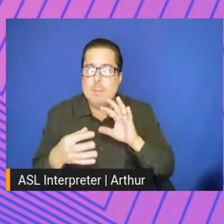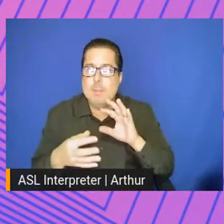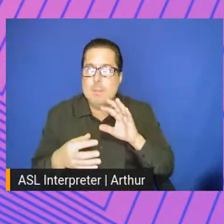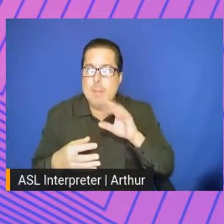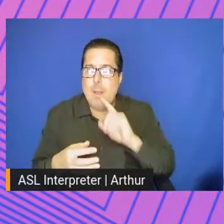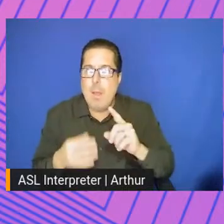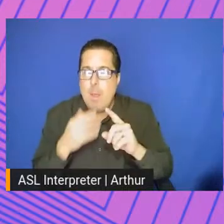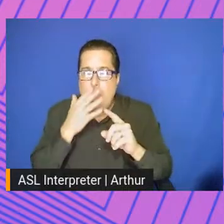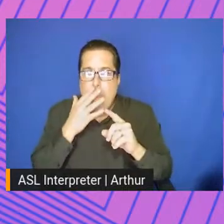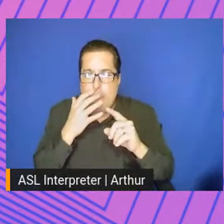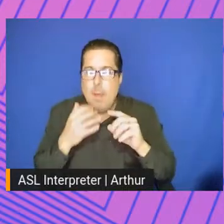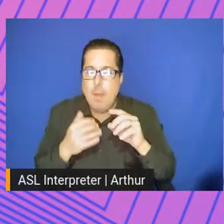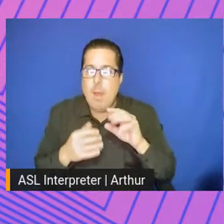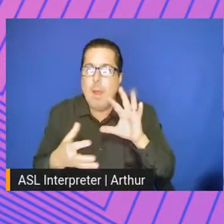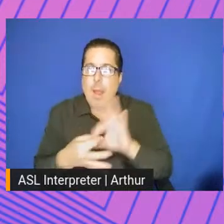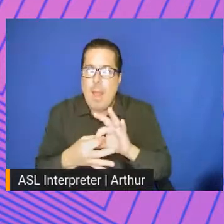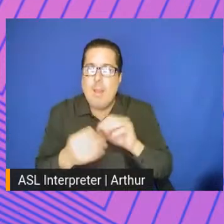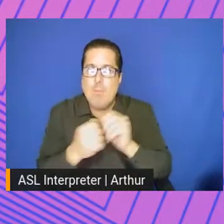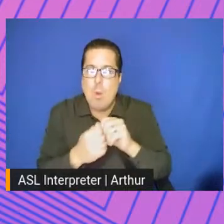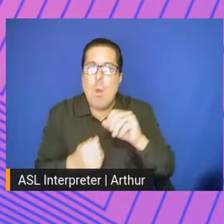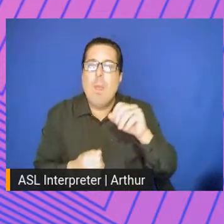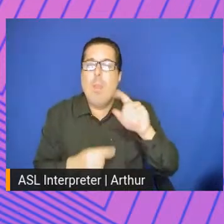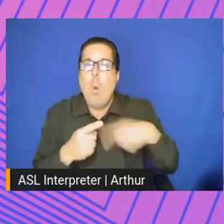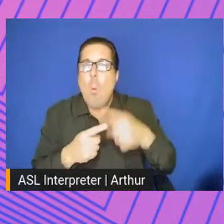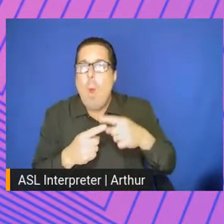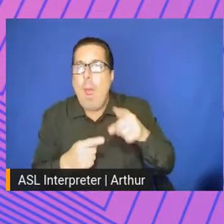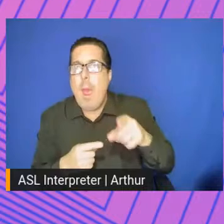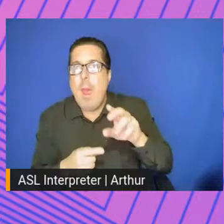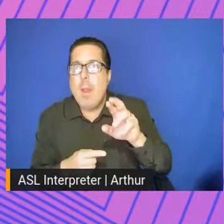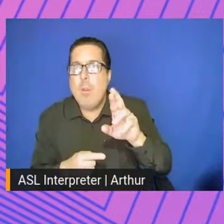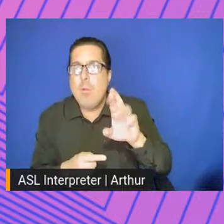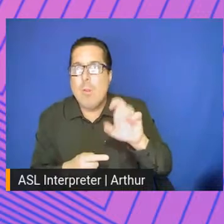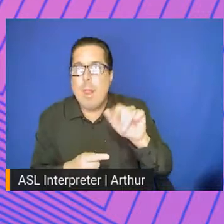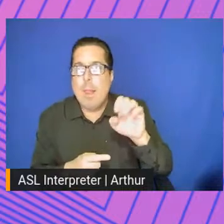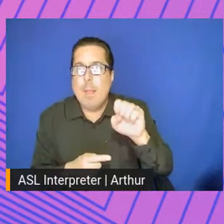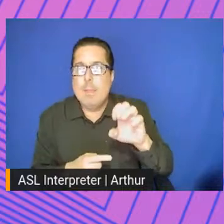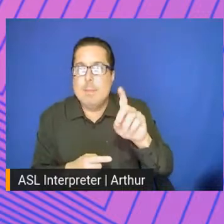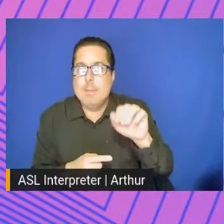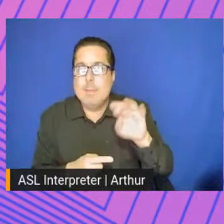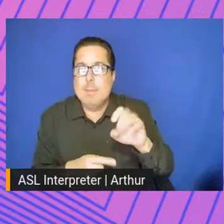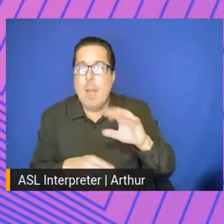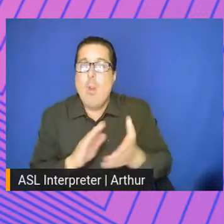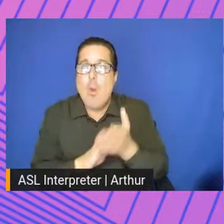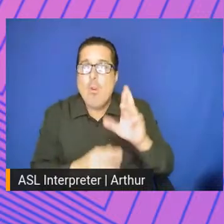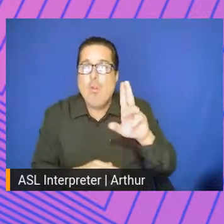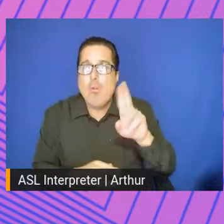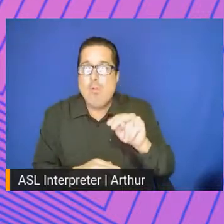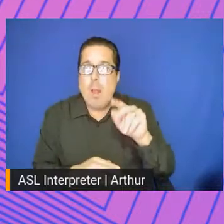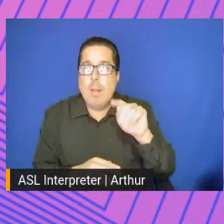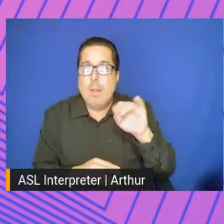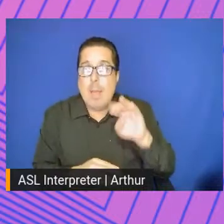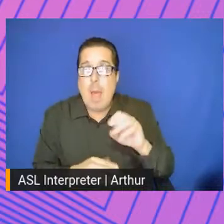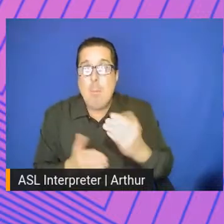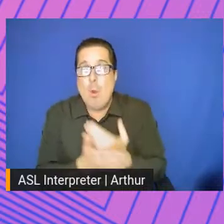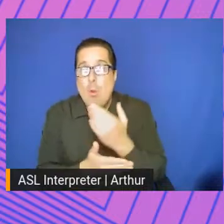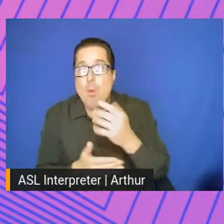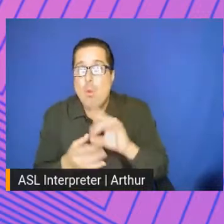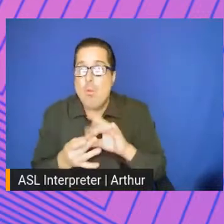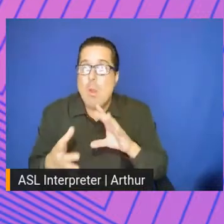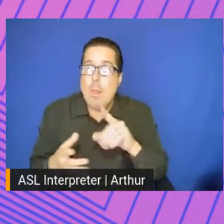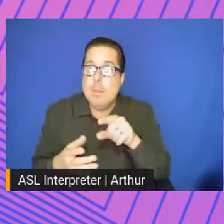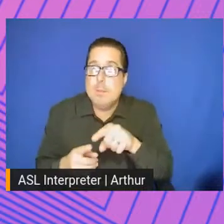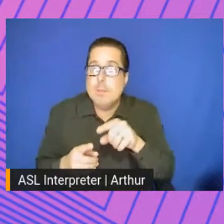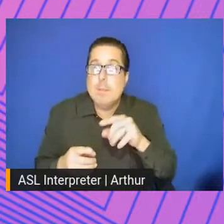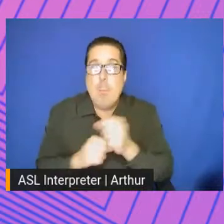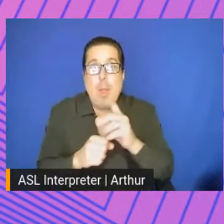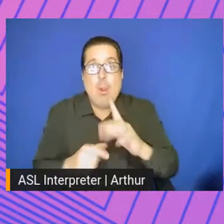support, but we're also going to add new languages runtime and some additional new use case with the idea, again, is to make your life simpler. So when